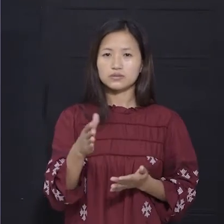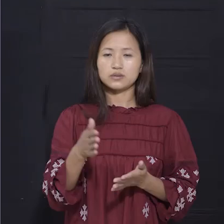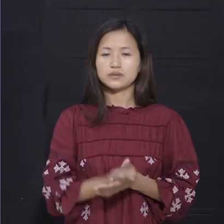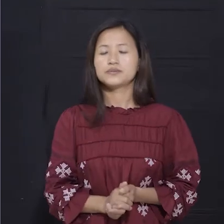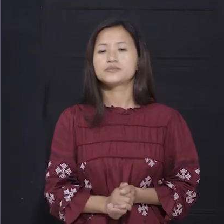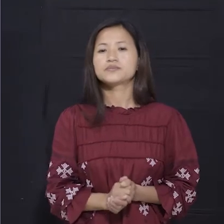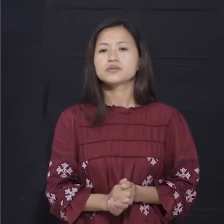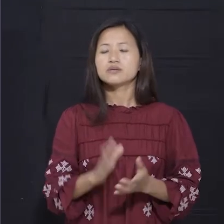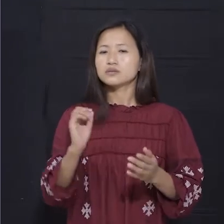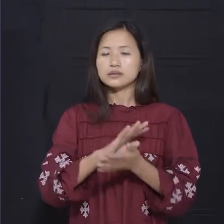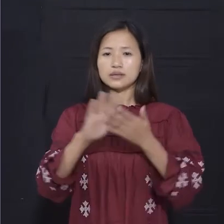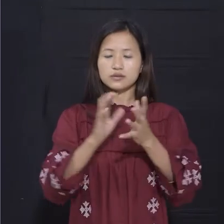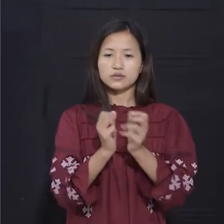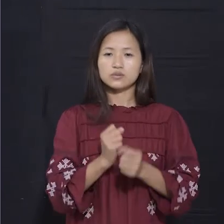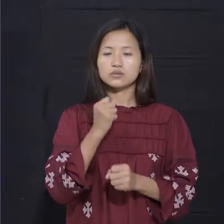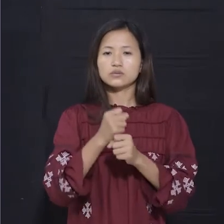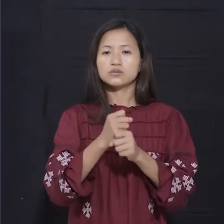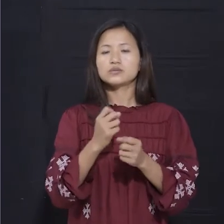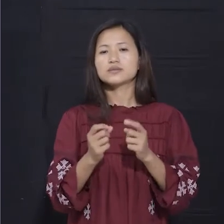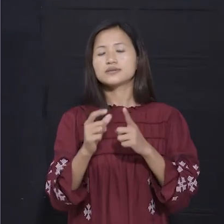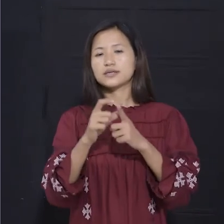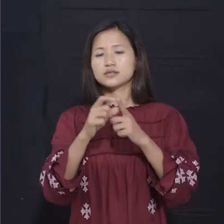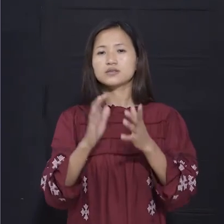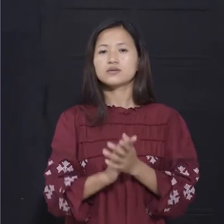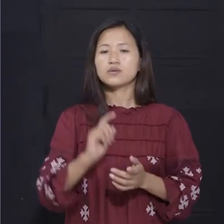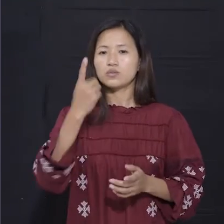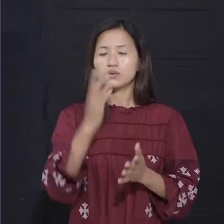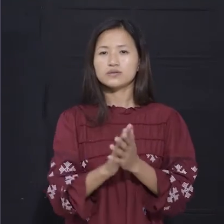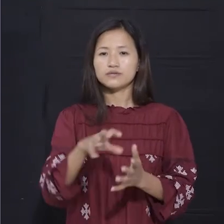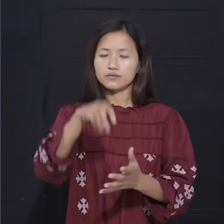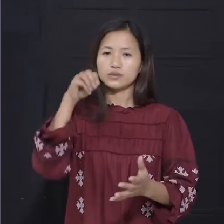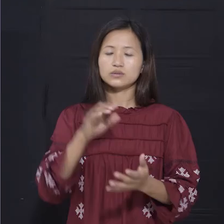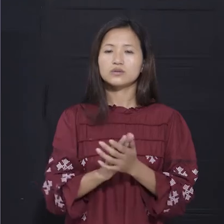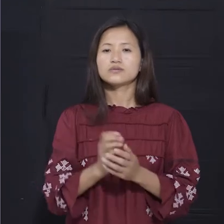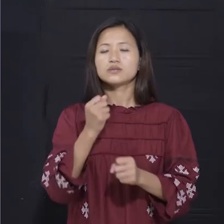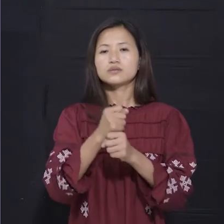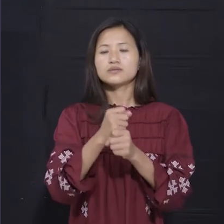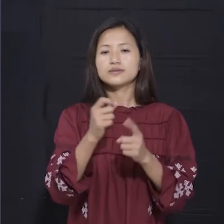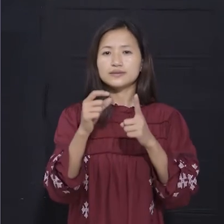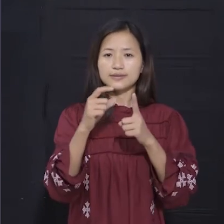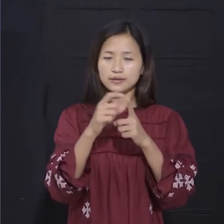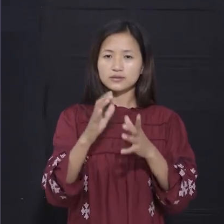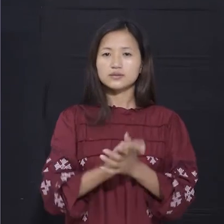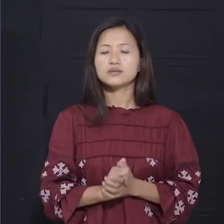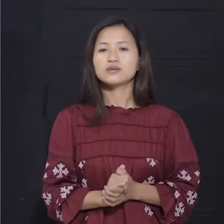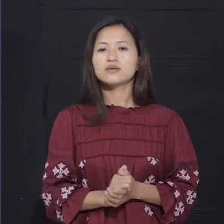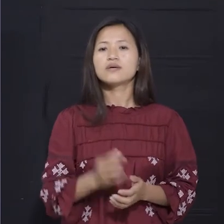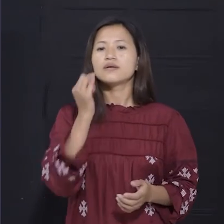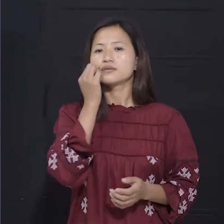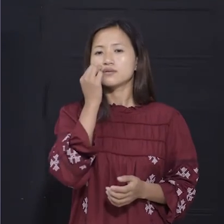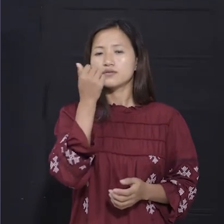of the Gupta dynasty. Remember, Chandragupta I founded the Gupta dynasty. He was the father